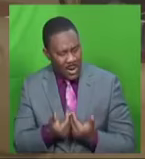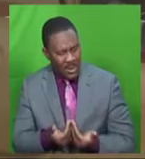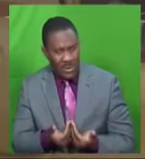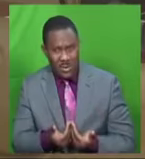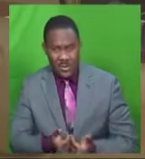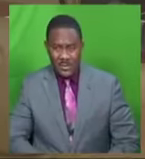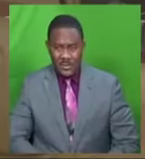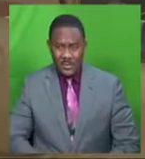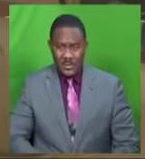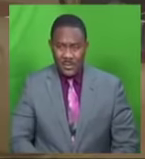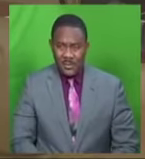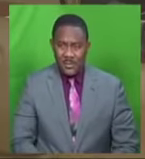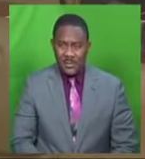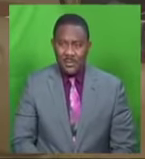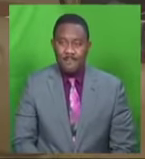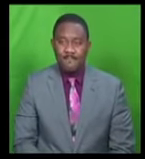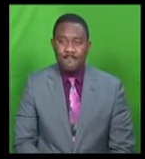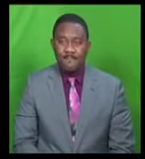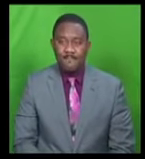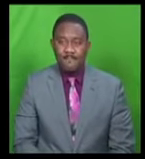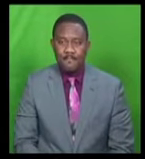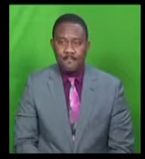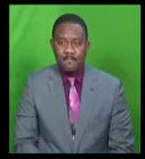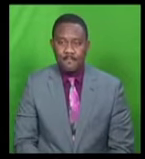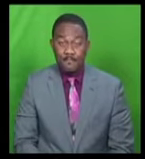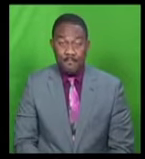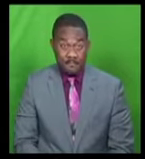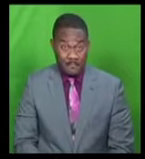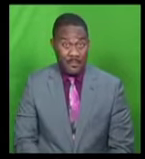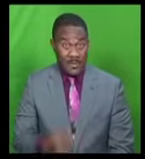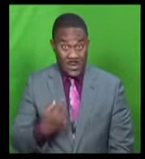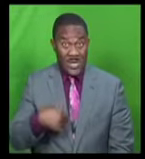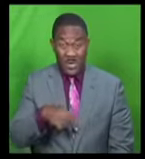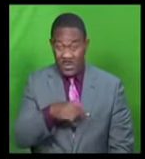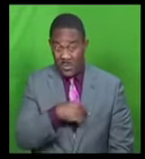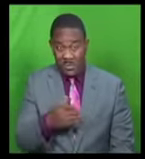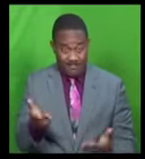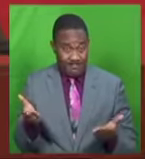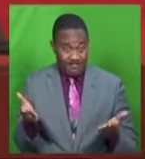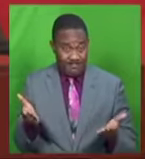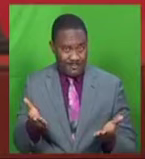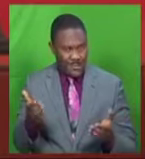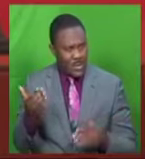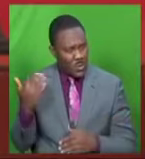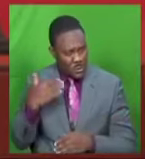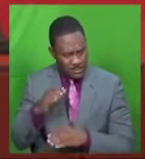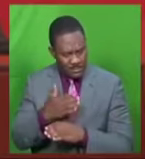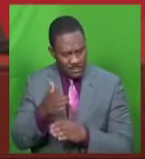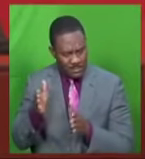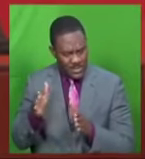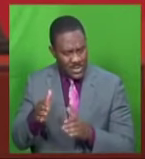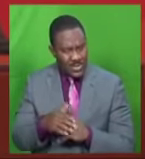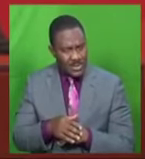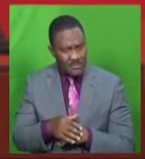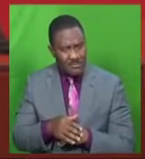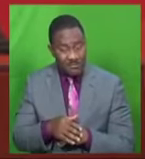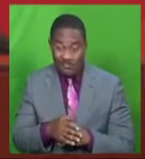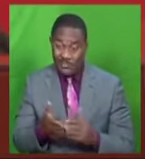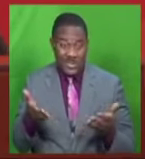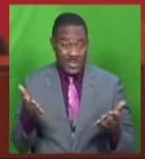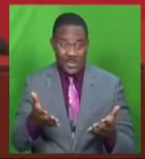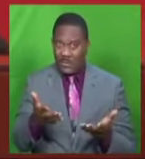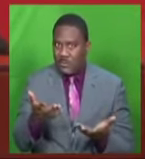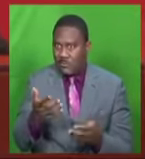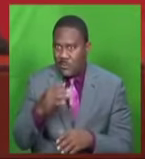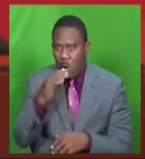Well, Mr. Speaker, we are all in this country, and like that musician said, Kroma Eshi, and we are all in